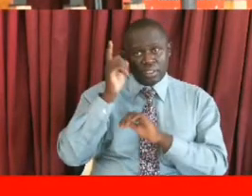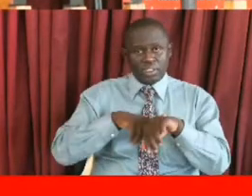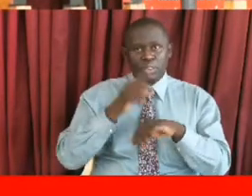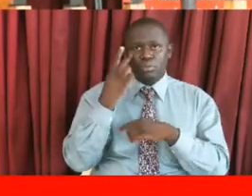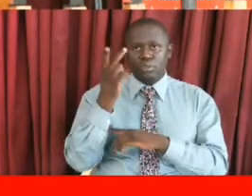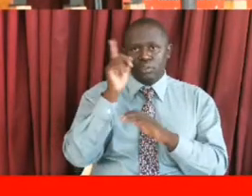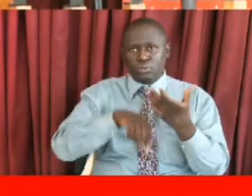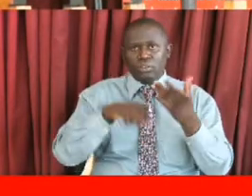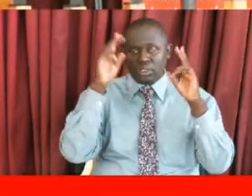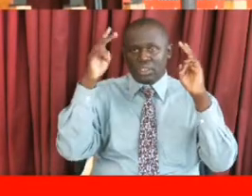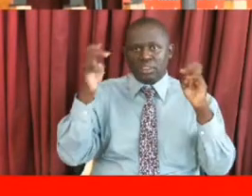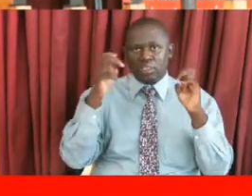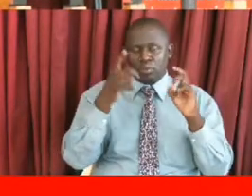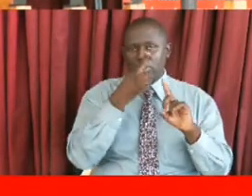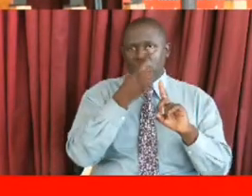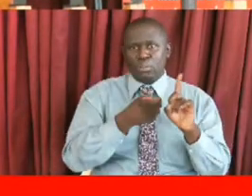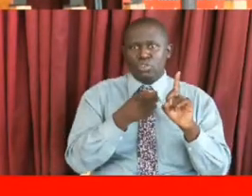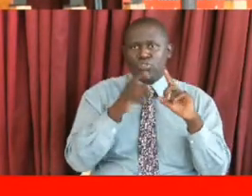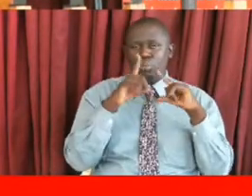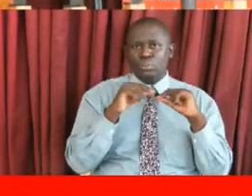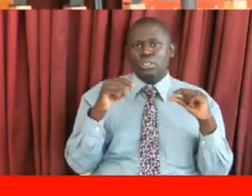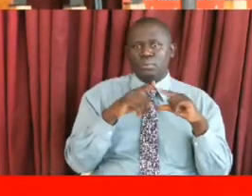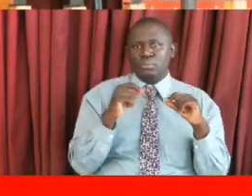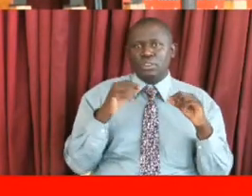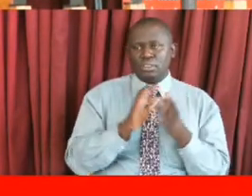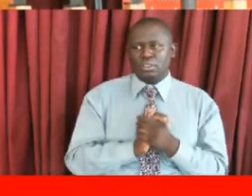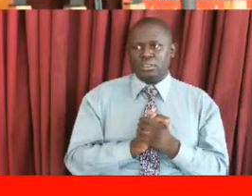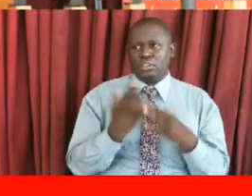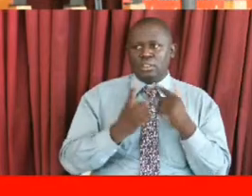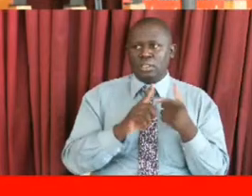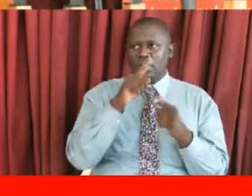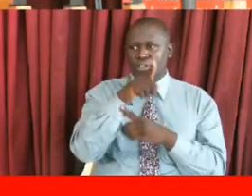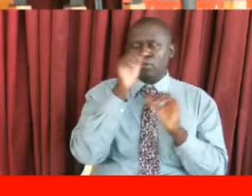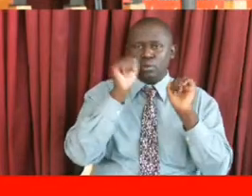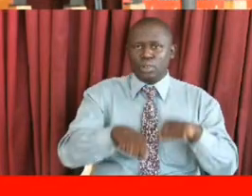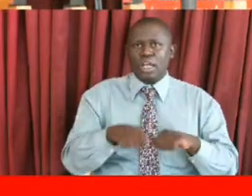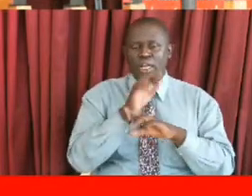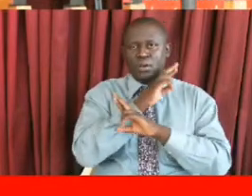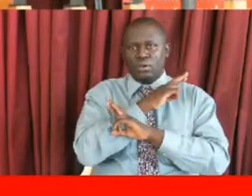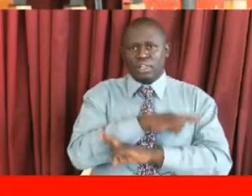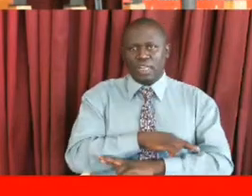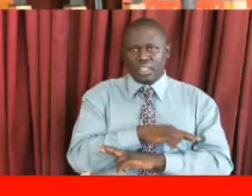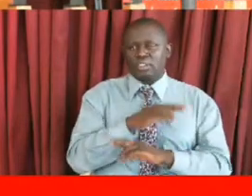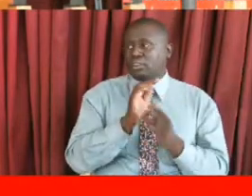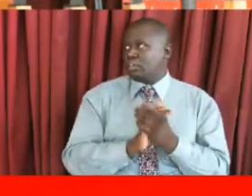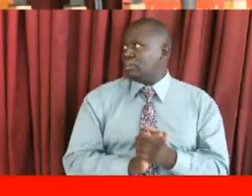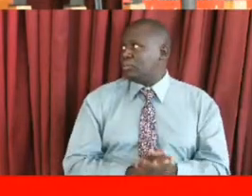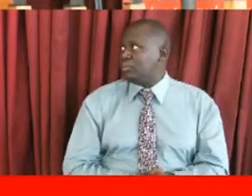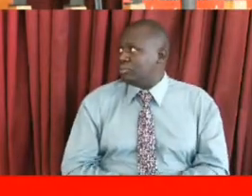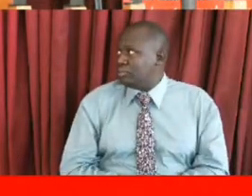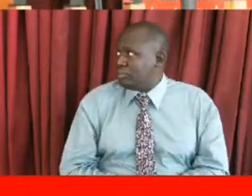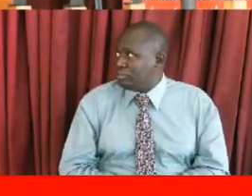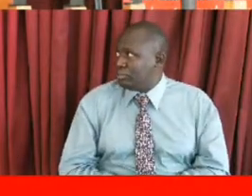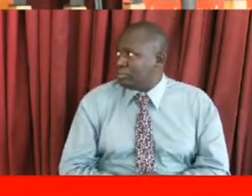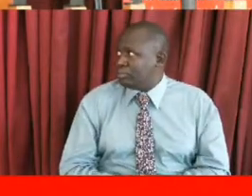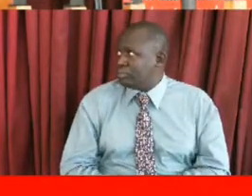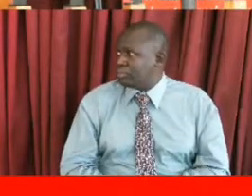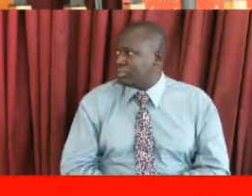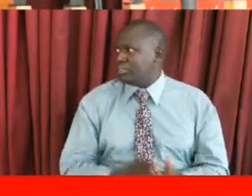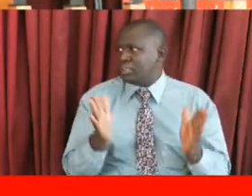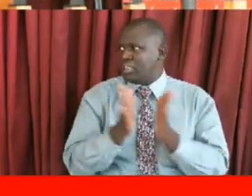coming from the message now you can relax and